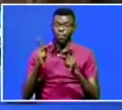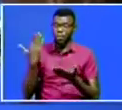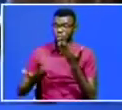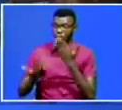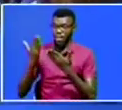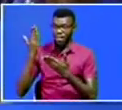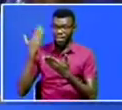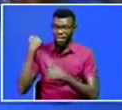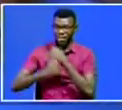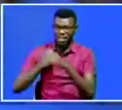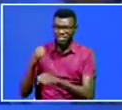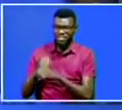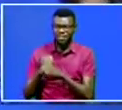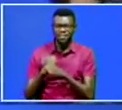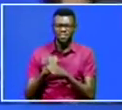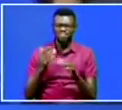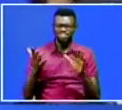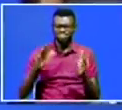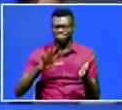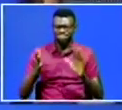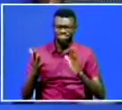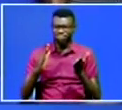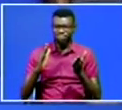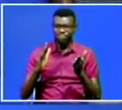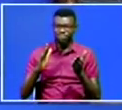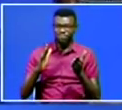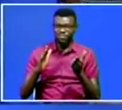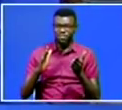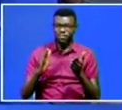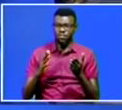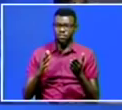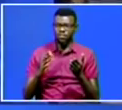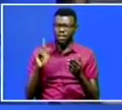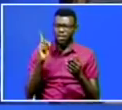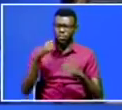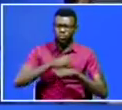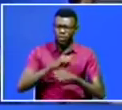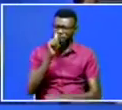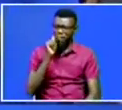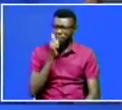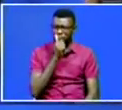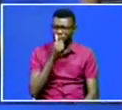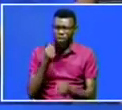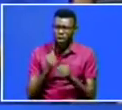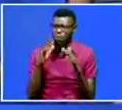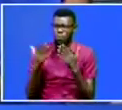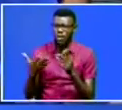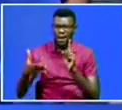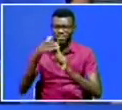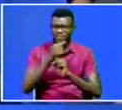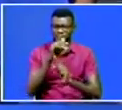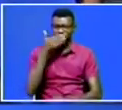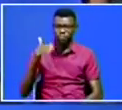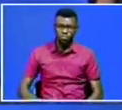unaweza kusema mwaka jana kidogo alama zilikuwa chini. Tupe siri tu, Nairobi School mulifanya nini haswa ili muweze kujinyakulia alama